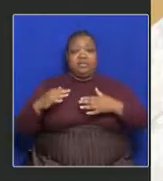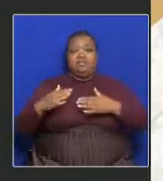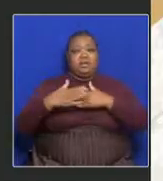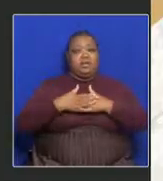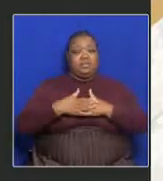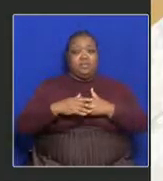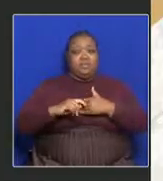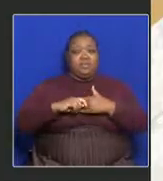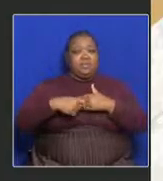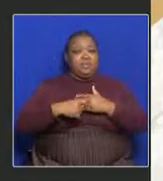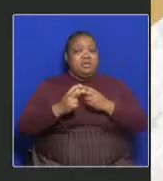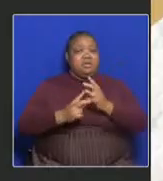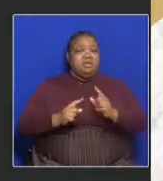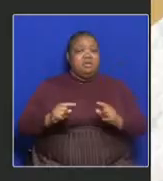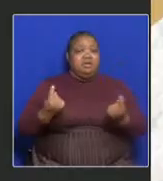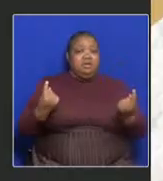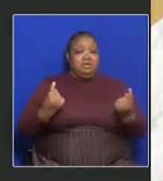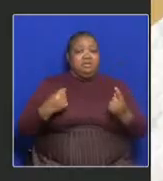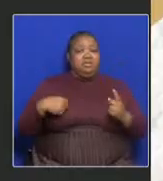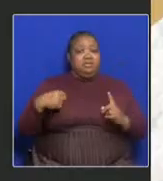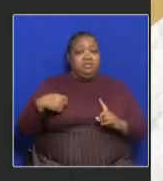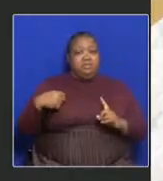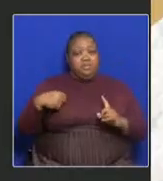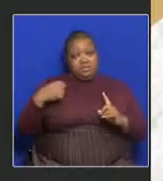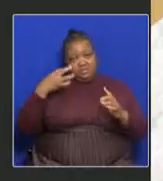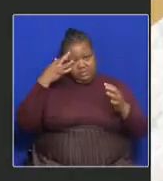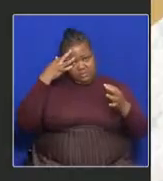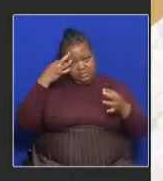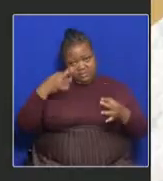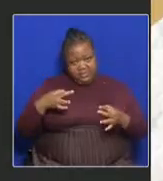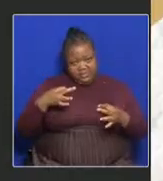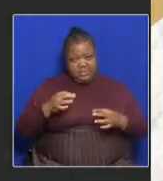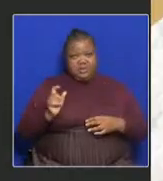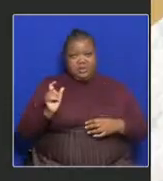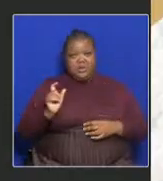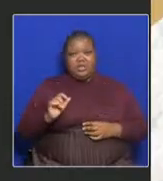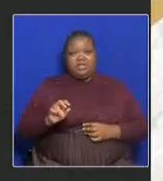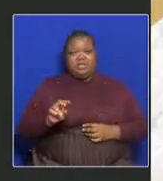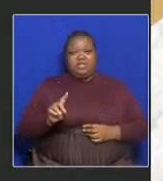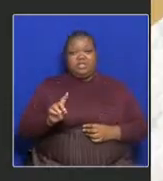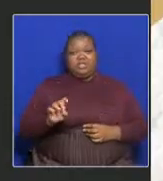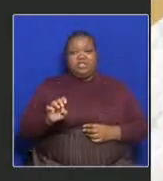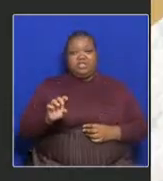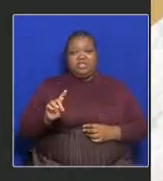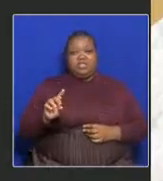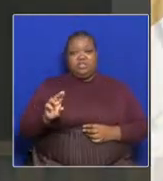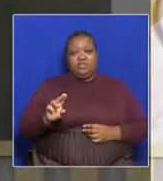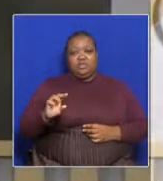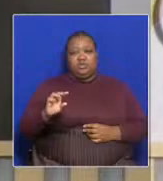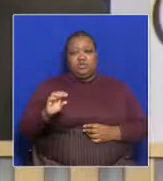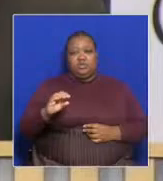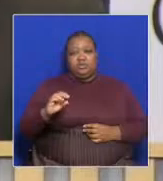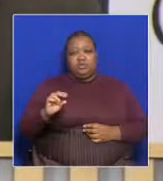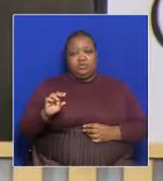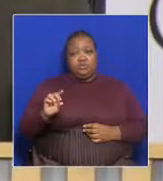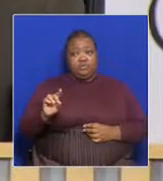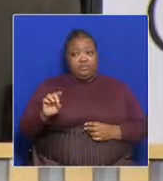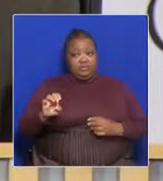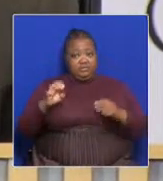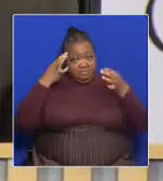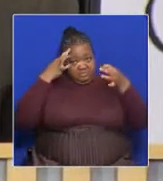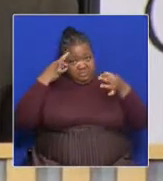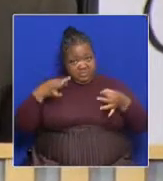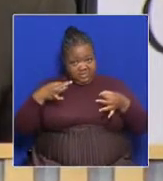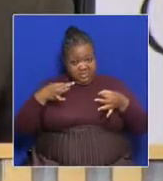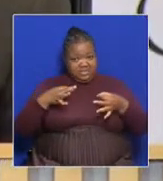that I don't know, deduced is not the right word, that one of the staff at the warehouse resealed the container. But it was resealed in